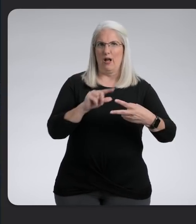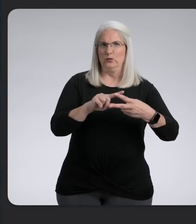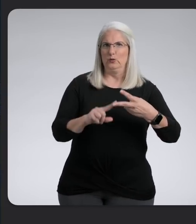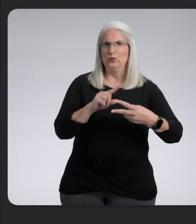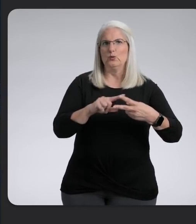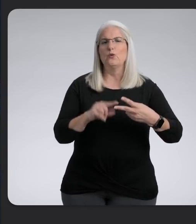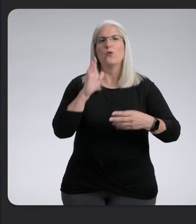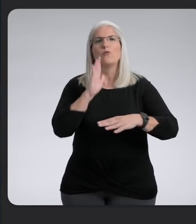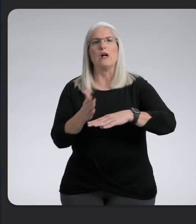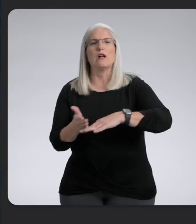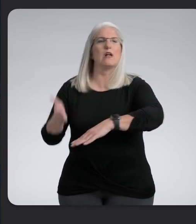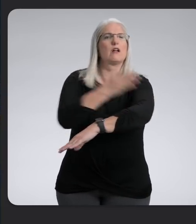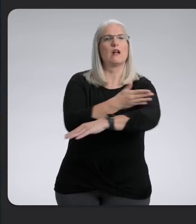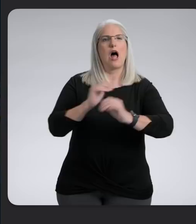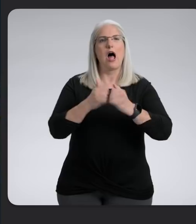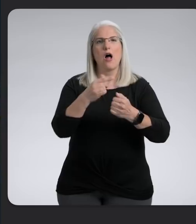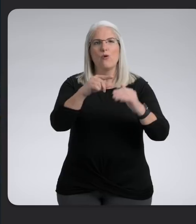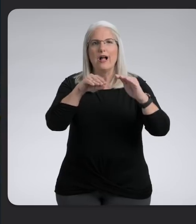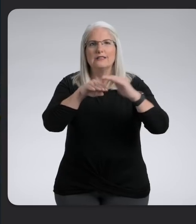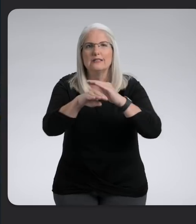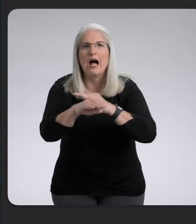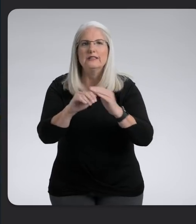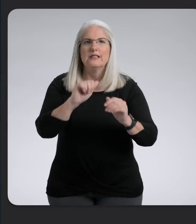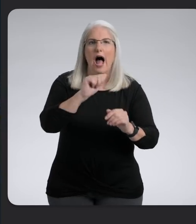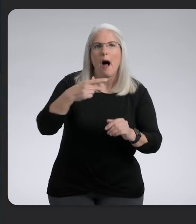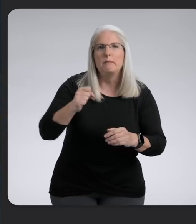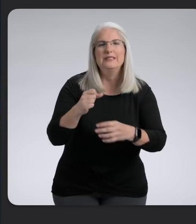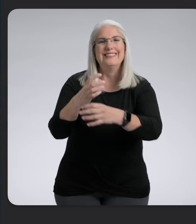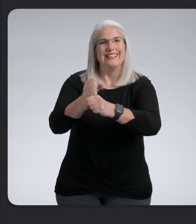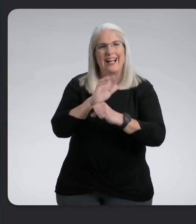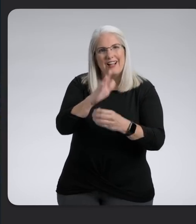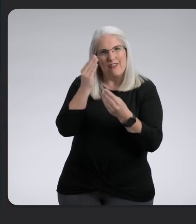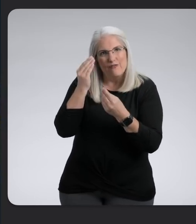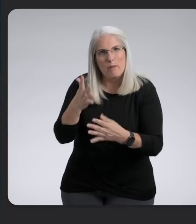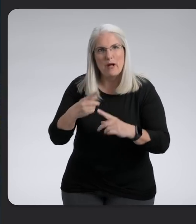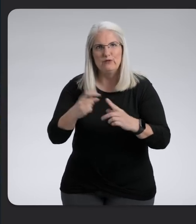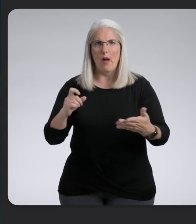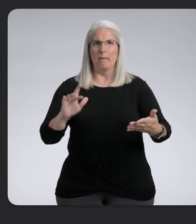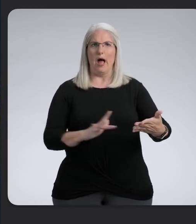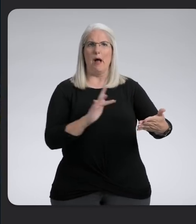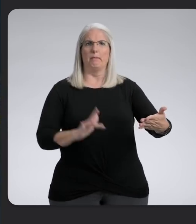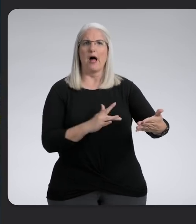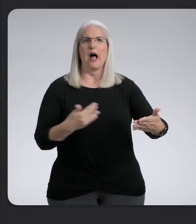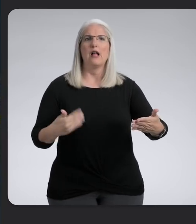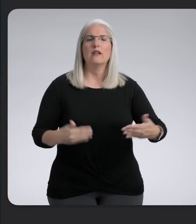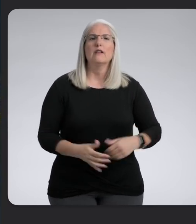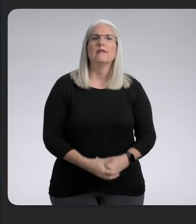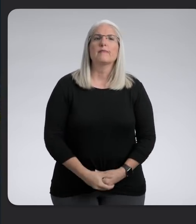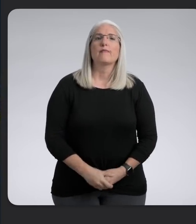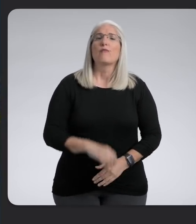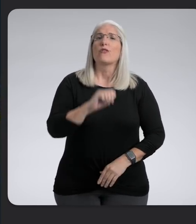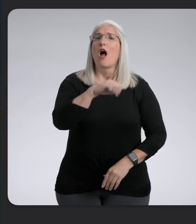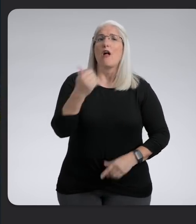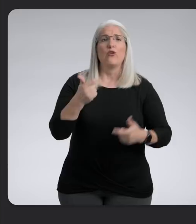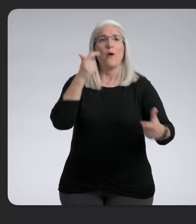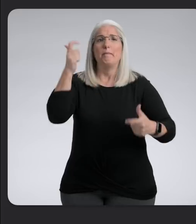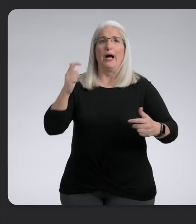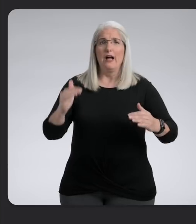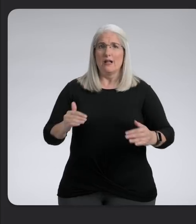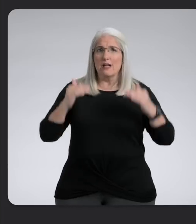access all your apps on iPad. We also have a major update for another key part of the iPadOS